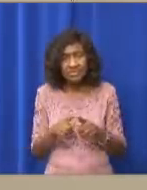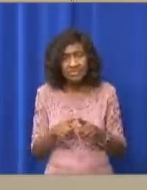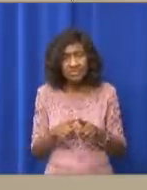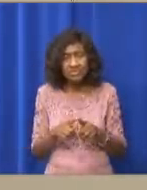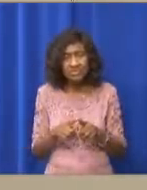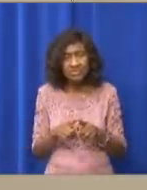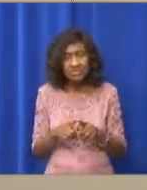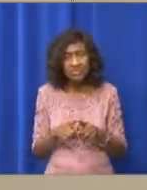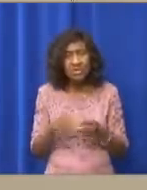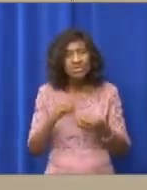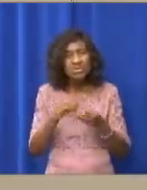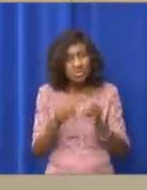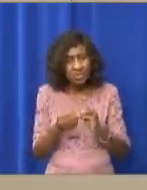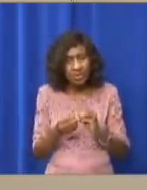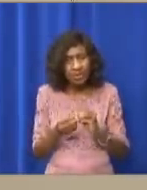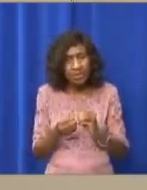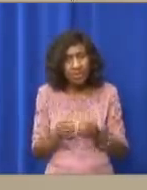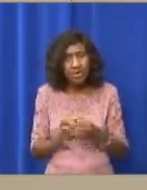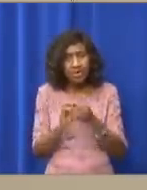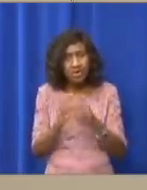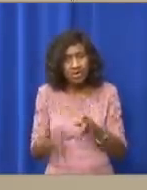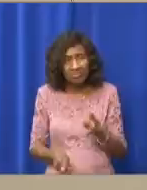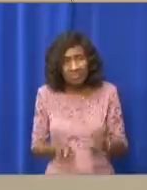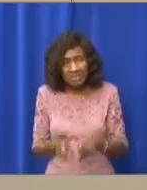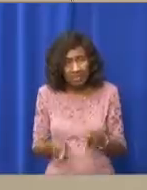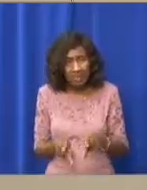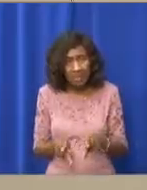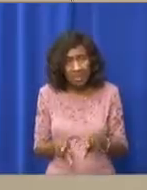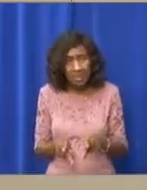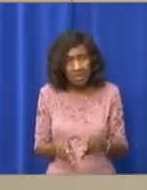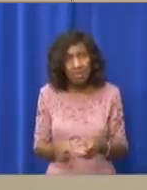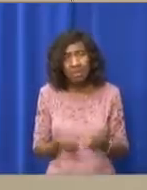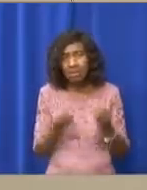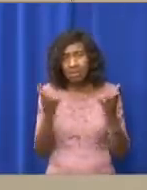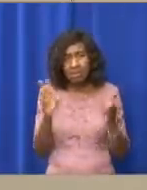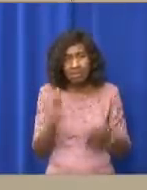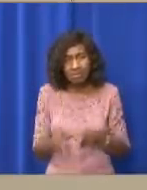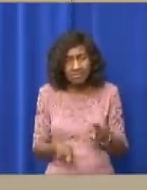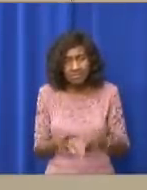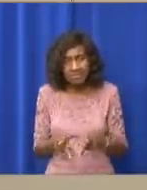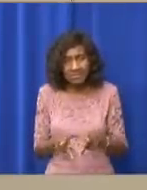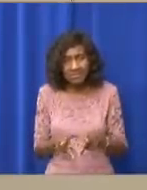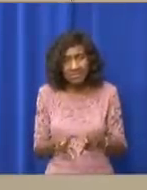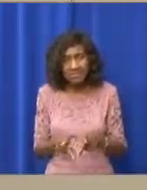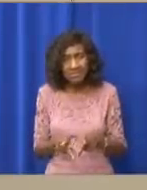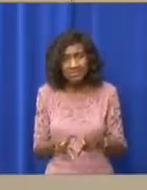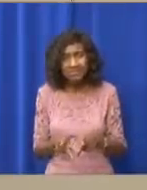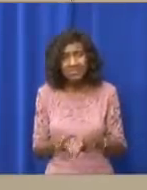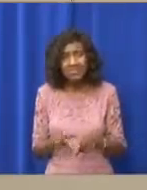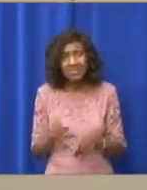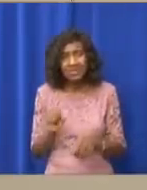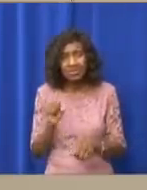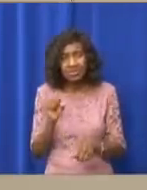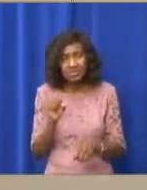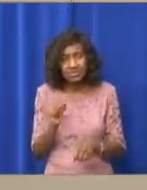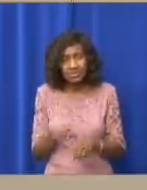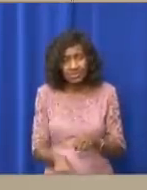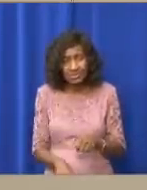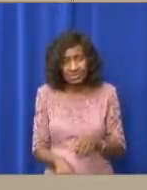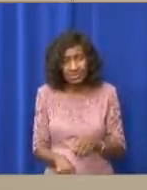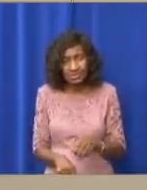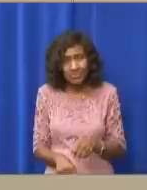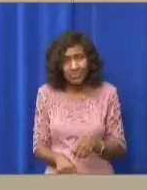persons in relatively short order. So to cut through a whole lot of other